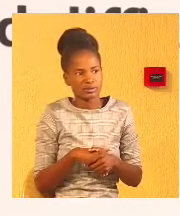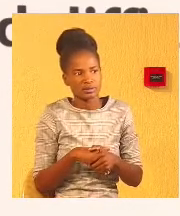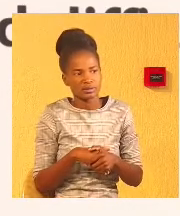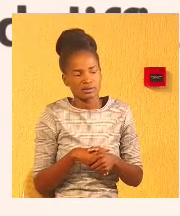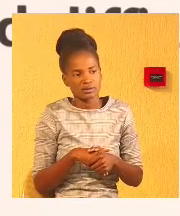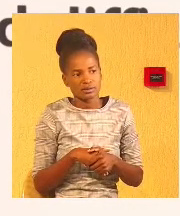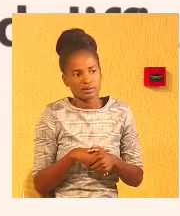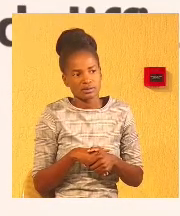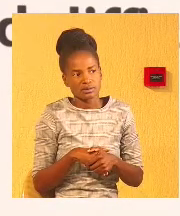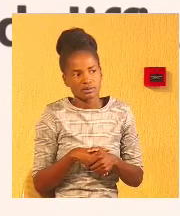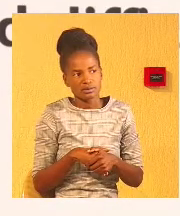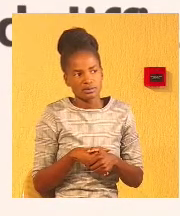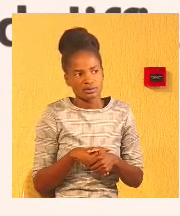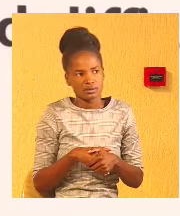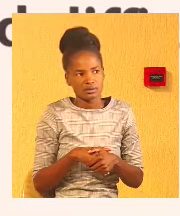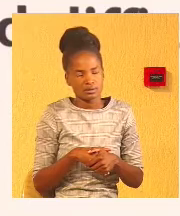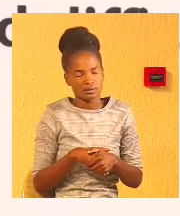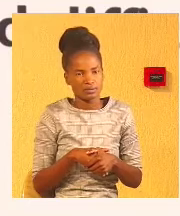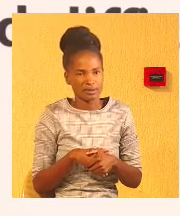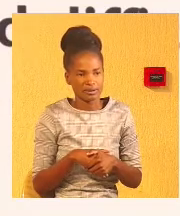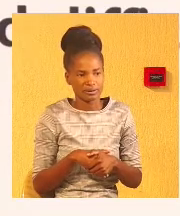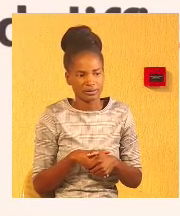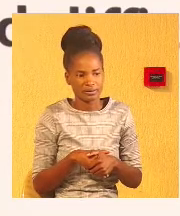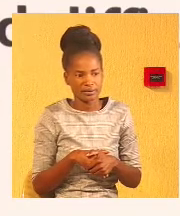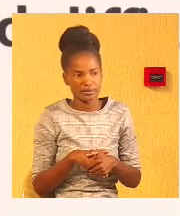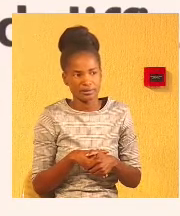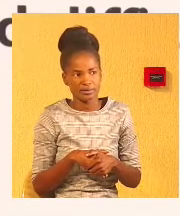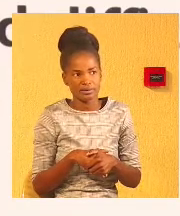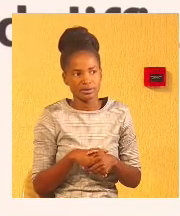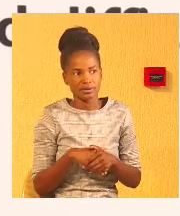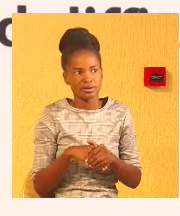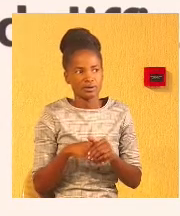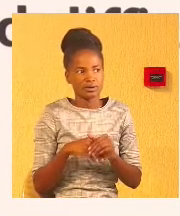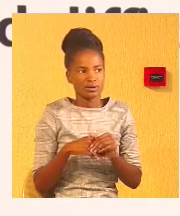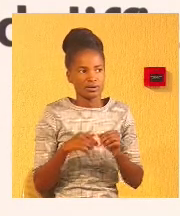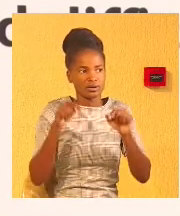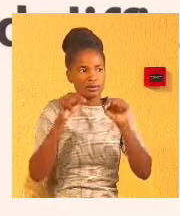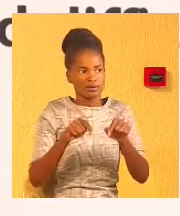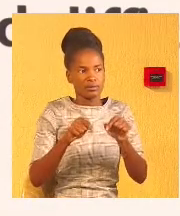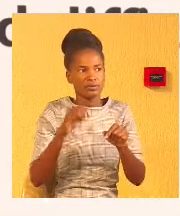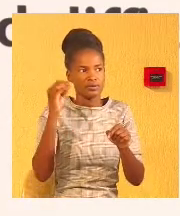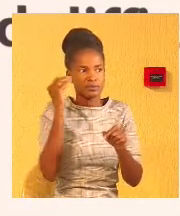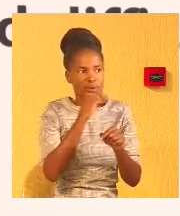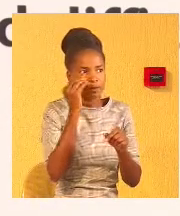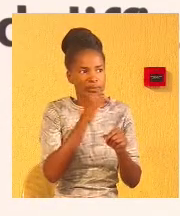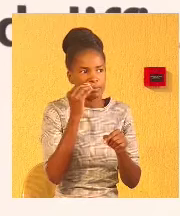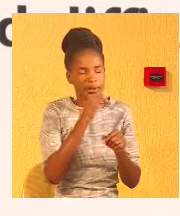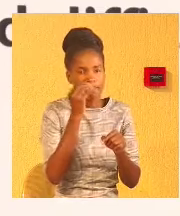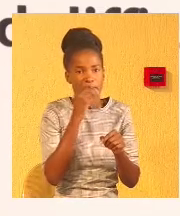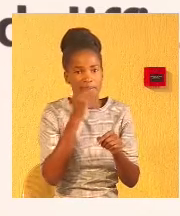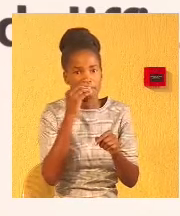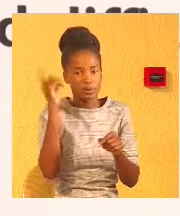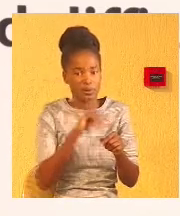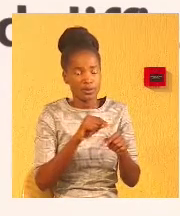depleted. So as we speak now, there is nothing in the silos because first